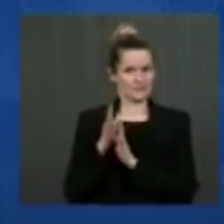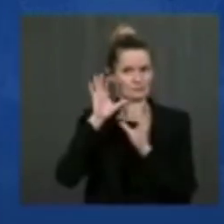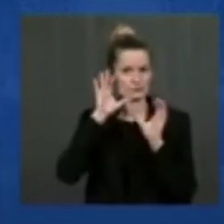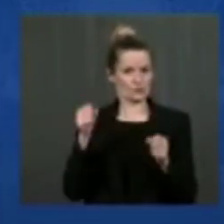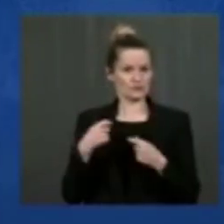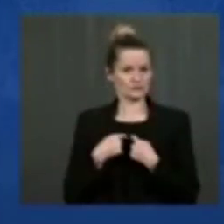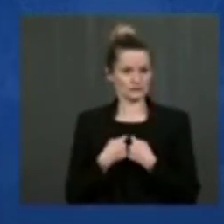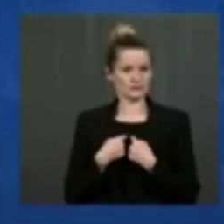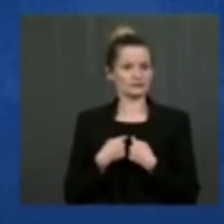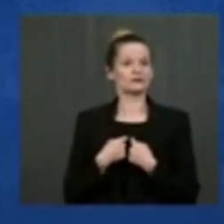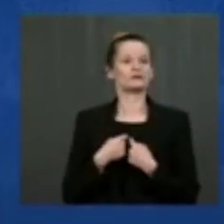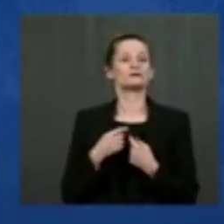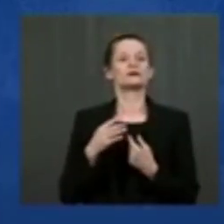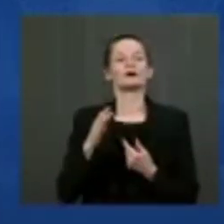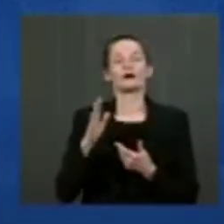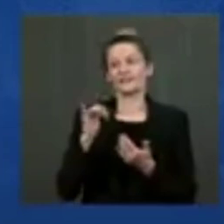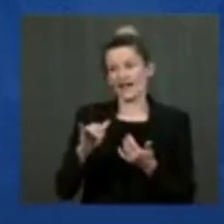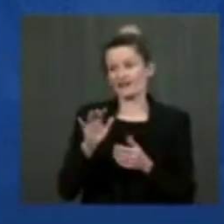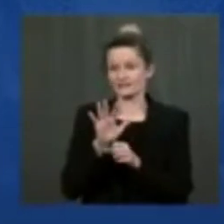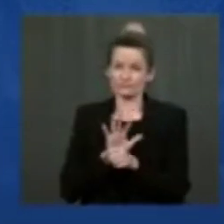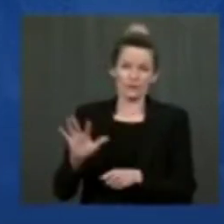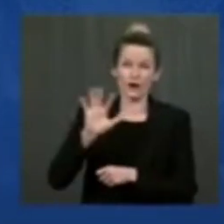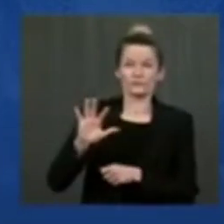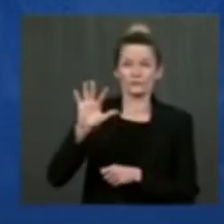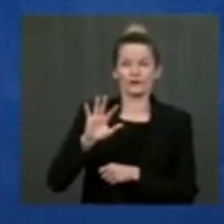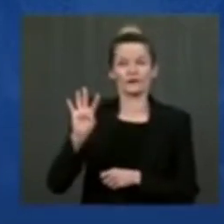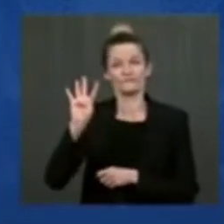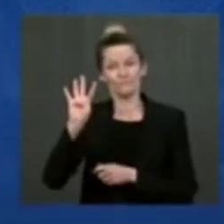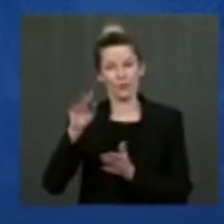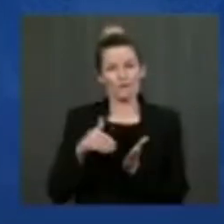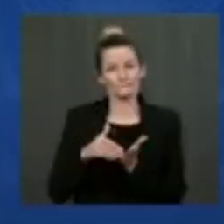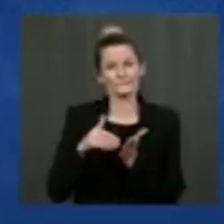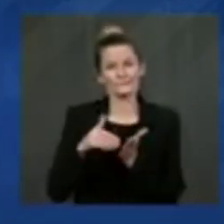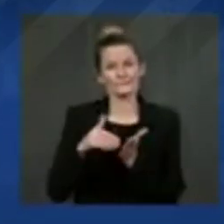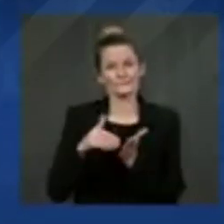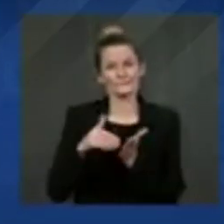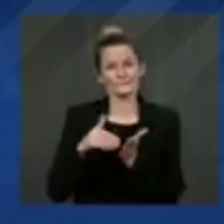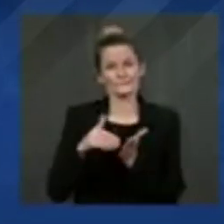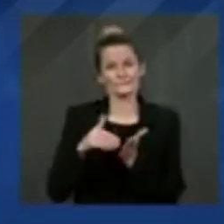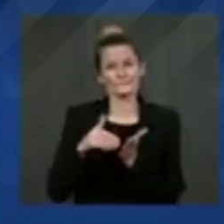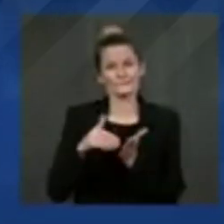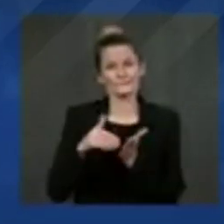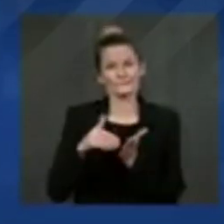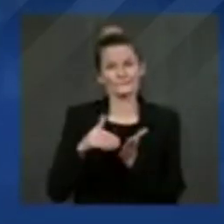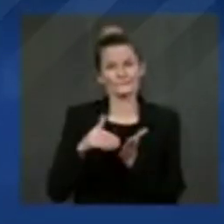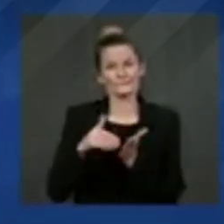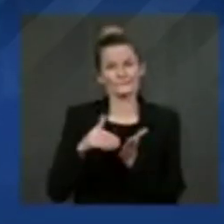took office. In the first half of this year, our economy